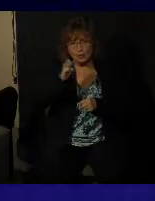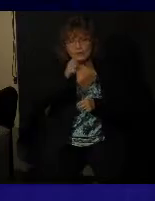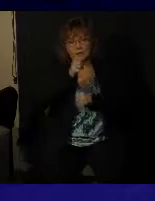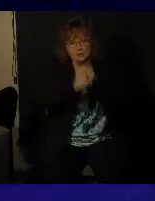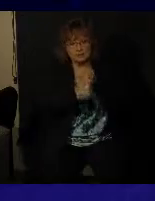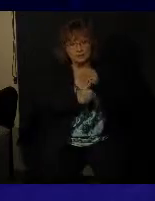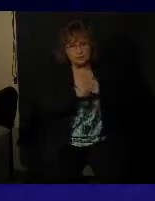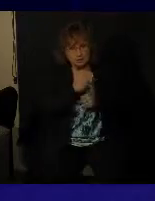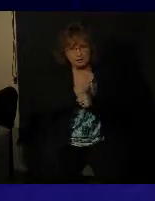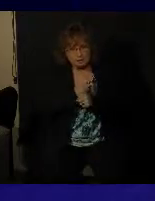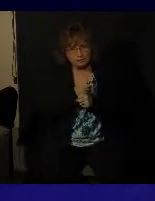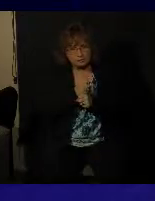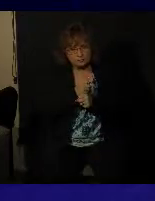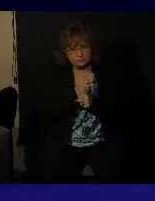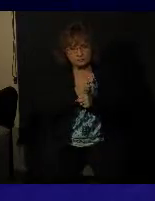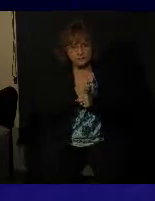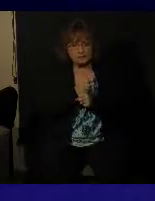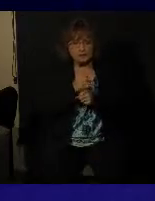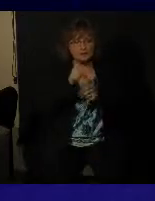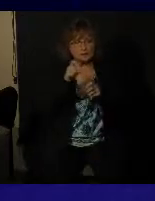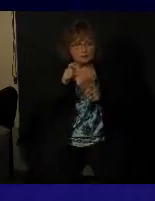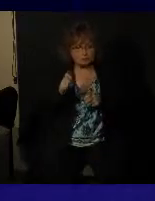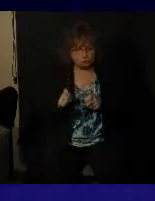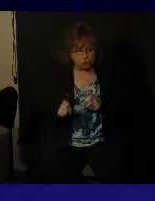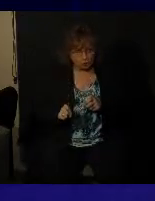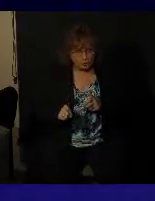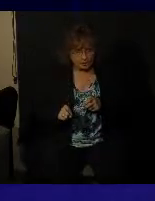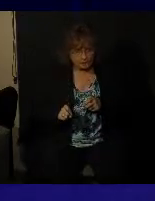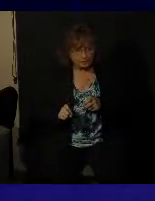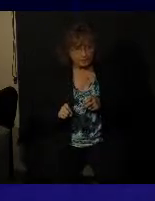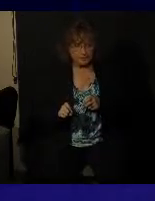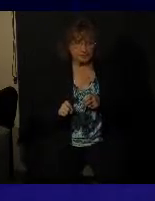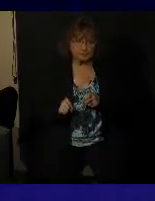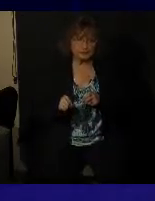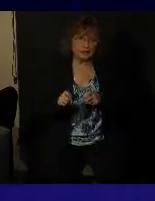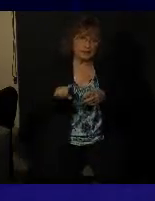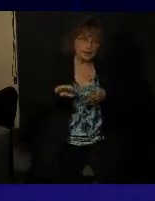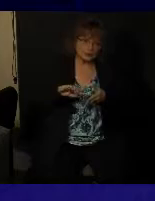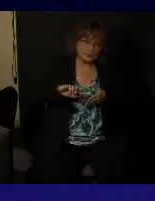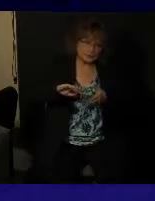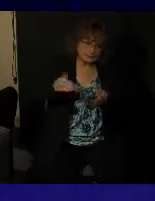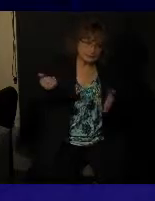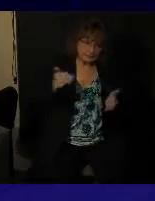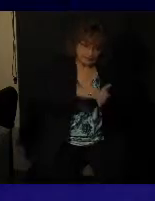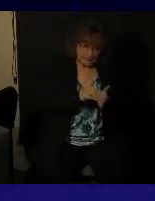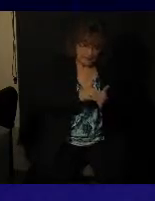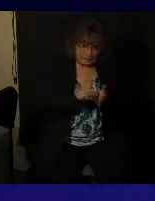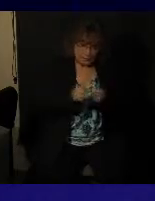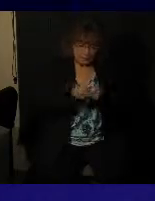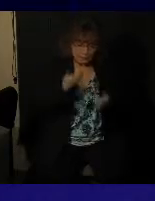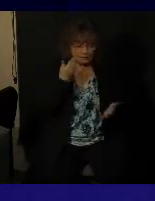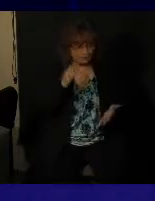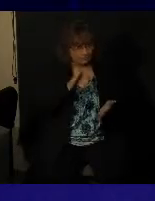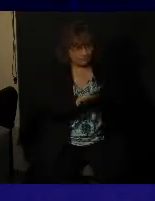and doing even more drugs and selling drugs sophomore year, and pretty much got